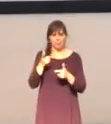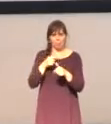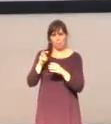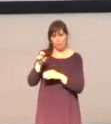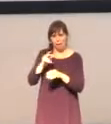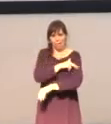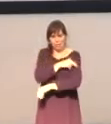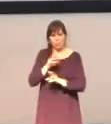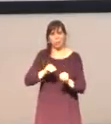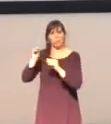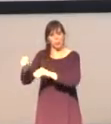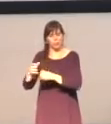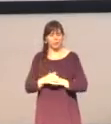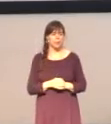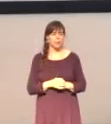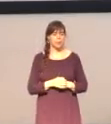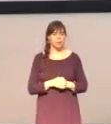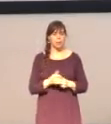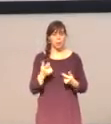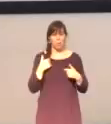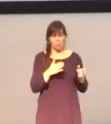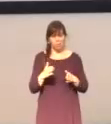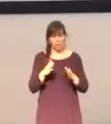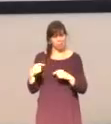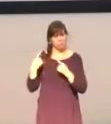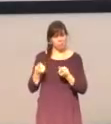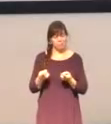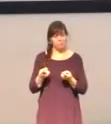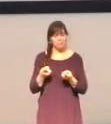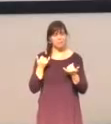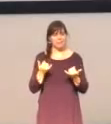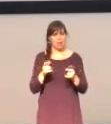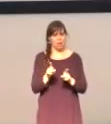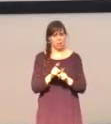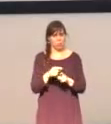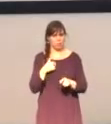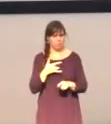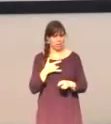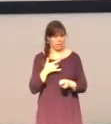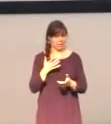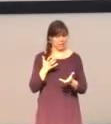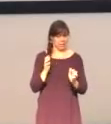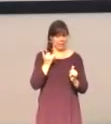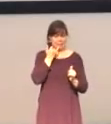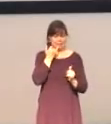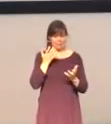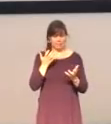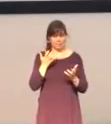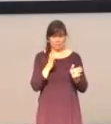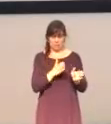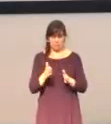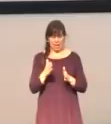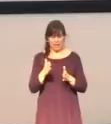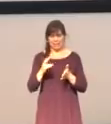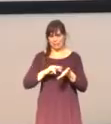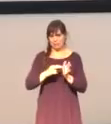Now, there is, as we've been planning this, we've also feel like if we can limit, if the plan